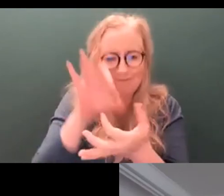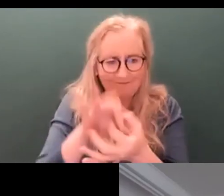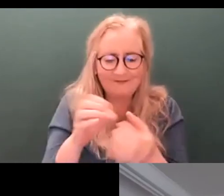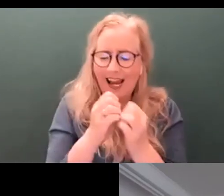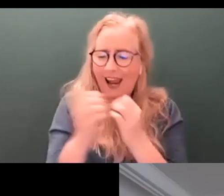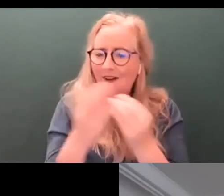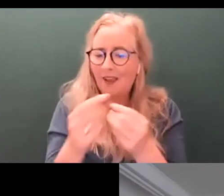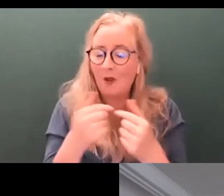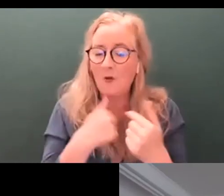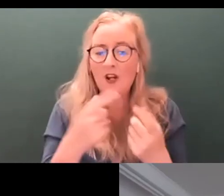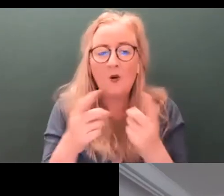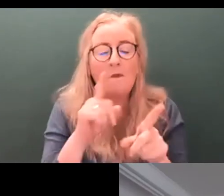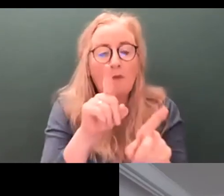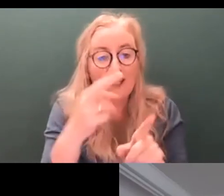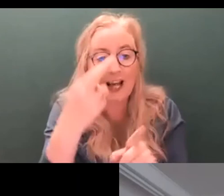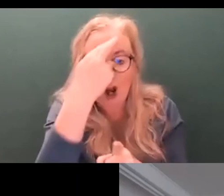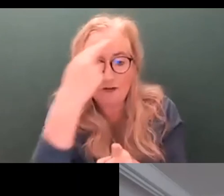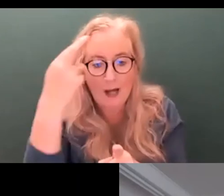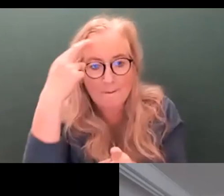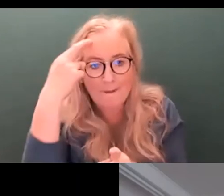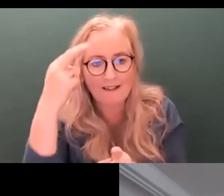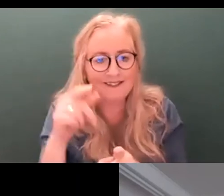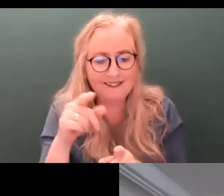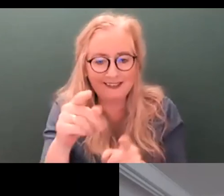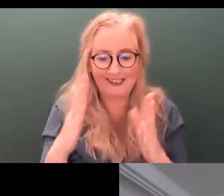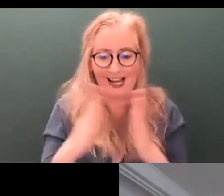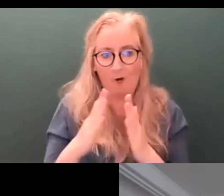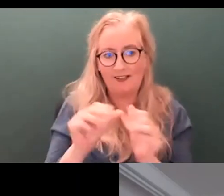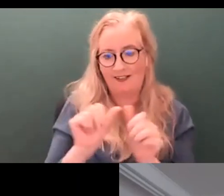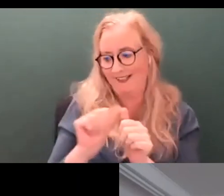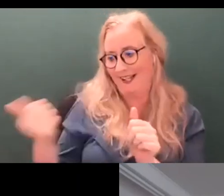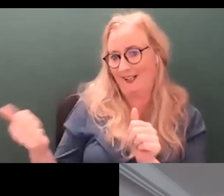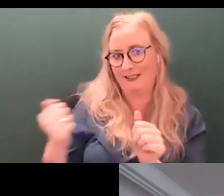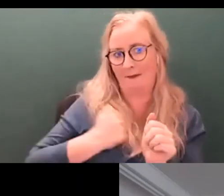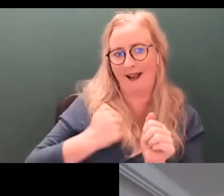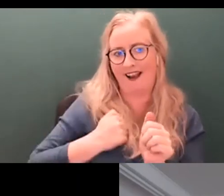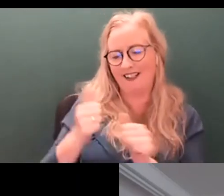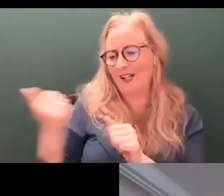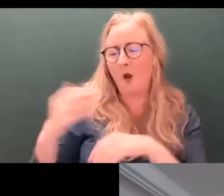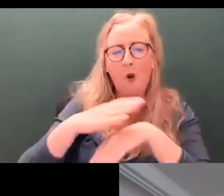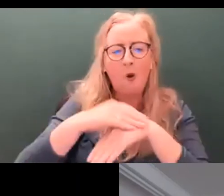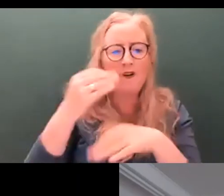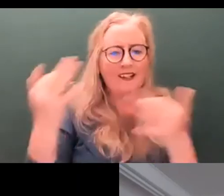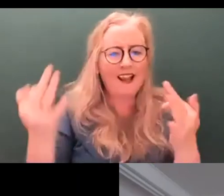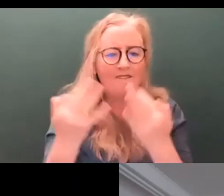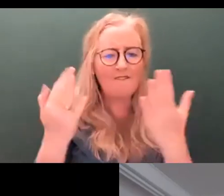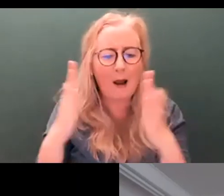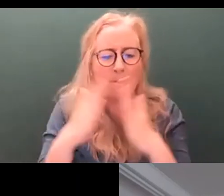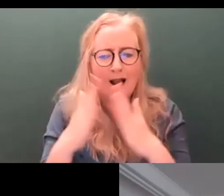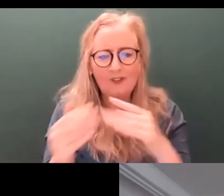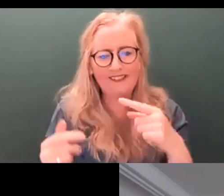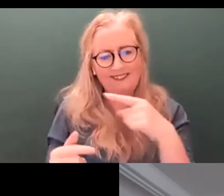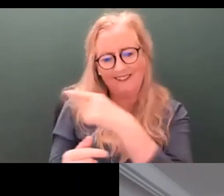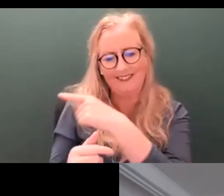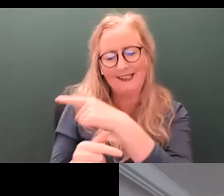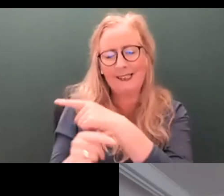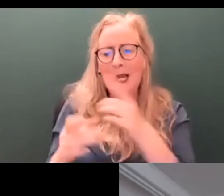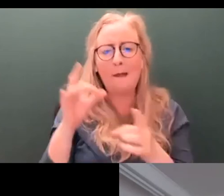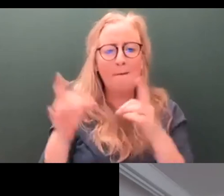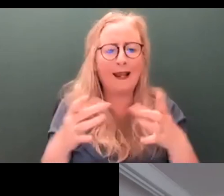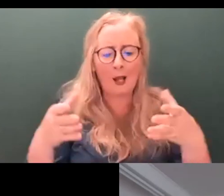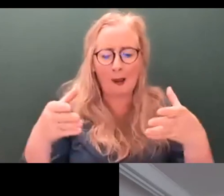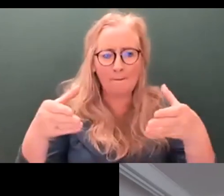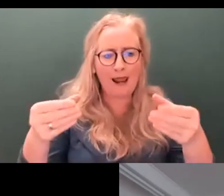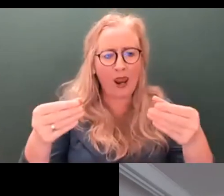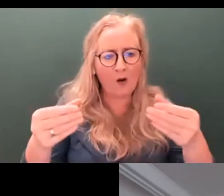I'm I'm reminded that the house next door to my house, which is an old farmhouse, they they made pillows once